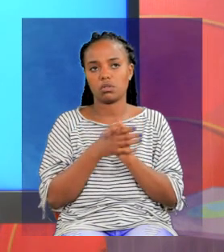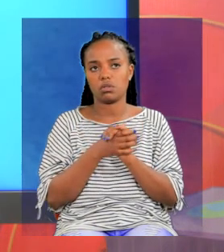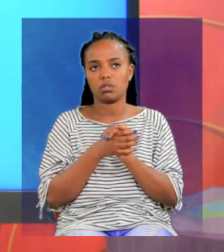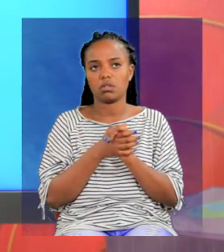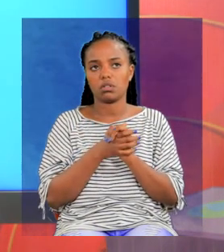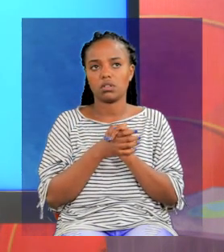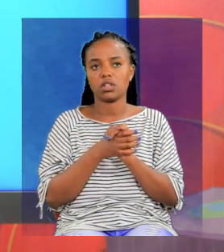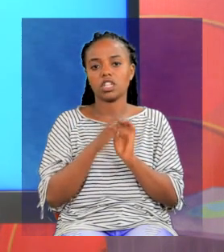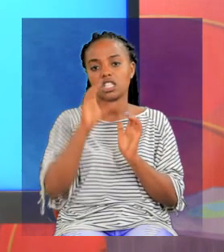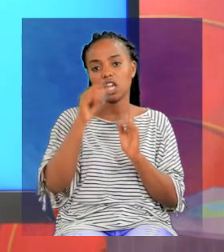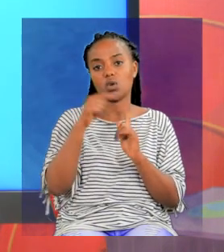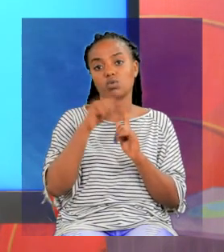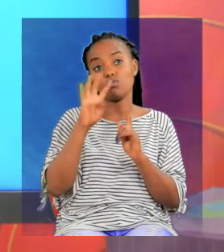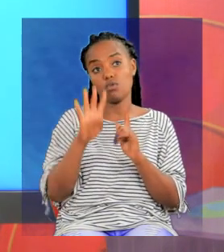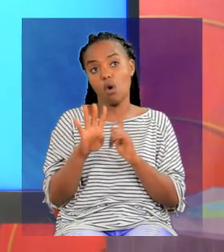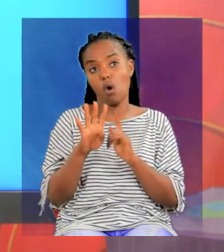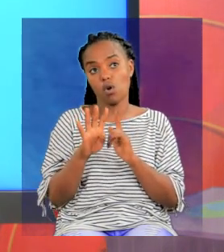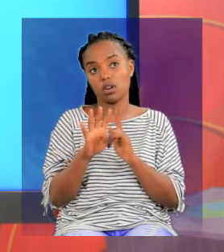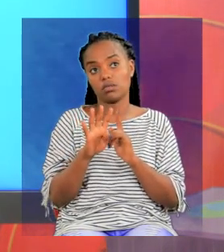For the age from 0 to 4